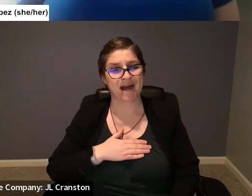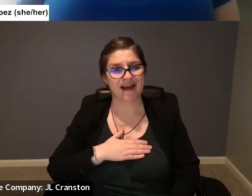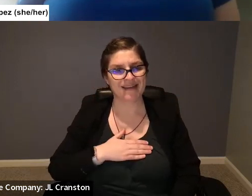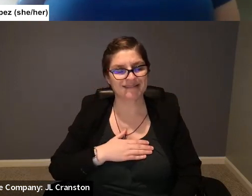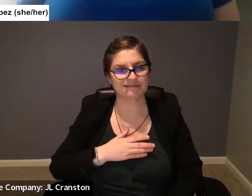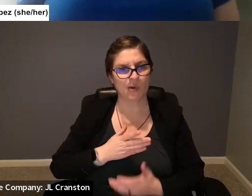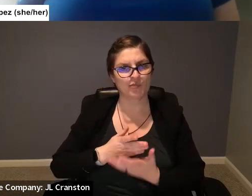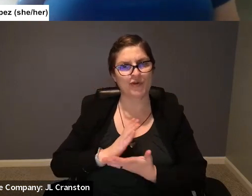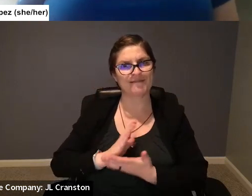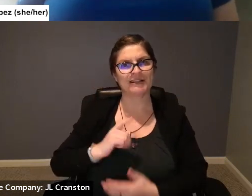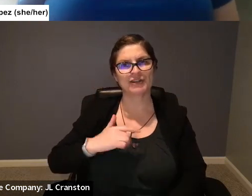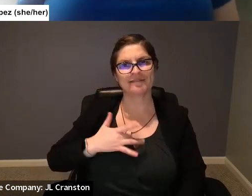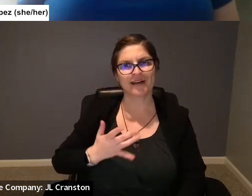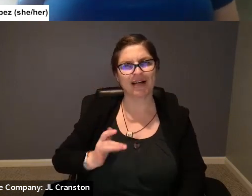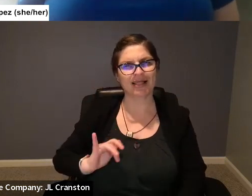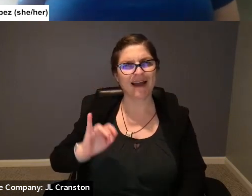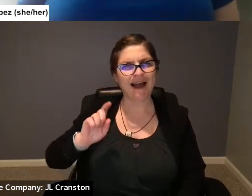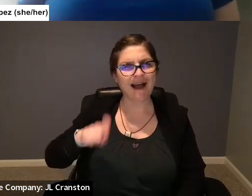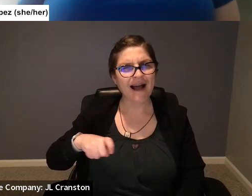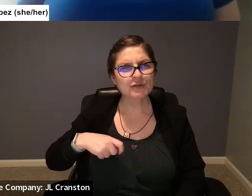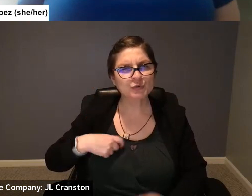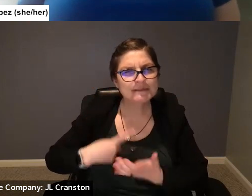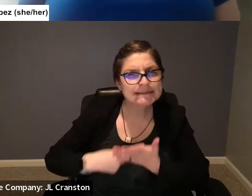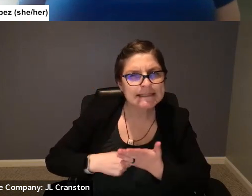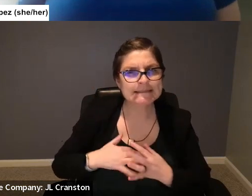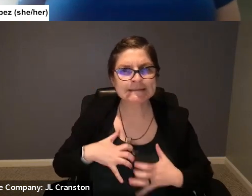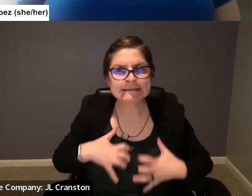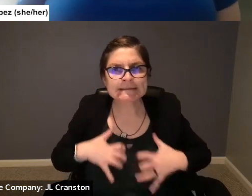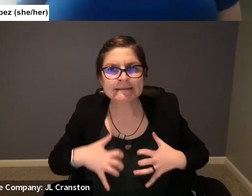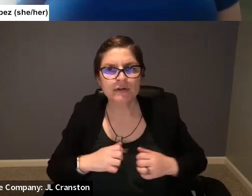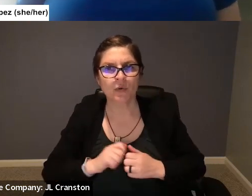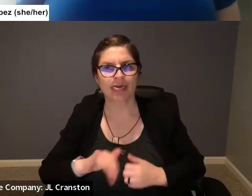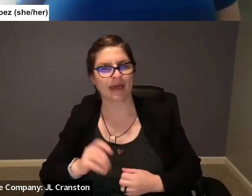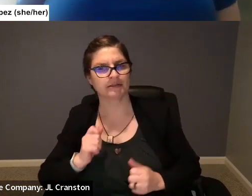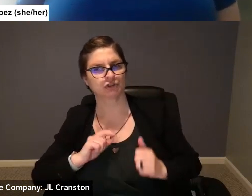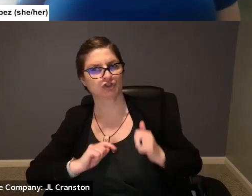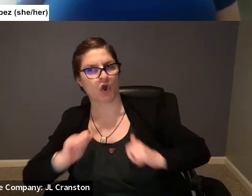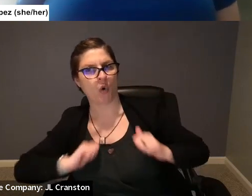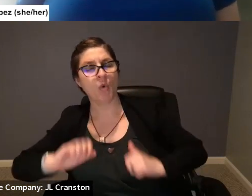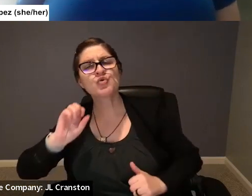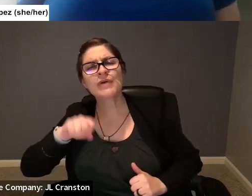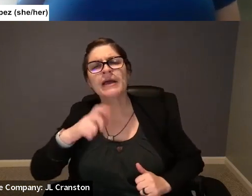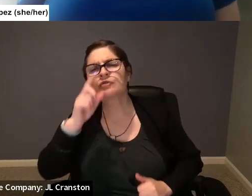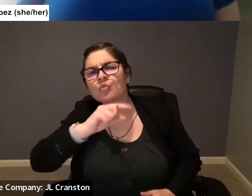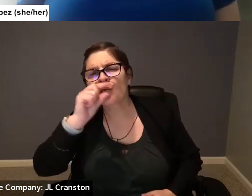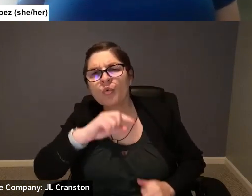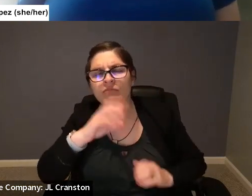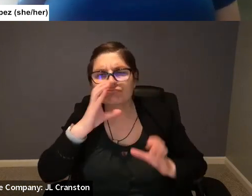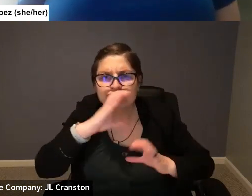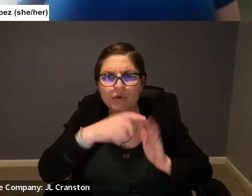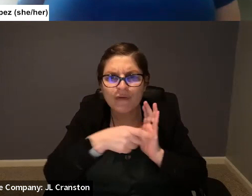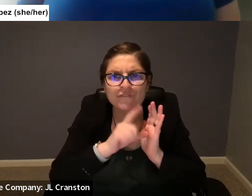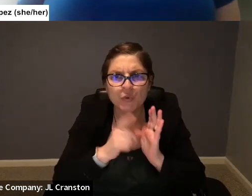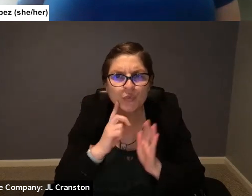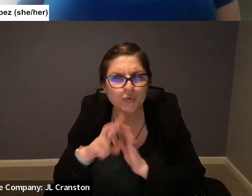felt like I had to talk about the issues that I had with that show, which you can Google the review and find it there. But I was really surprised by